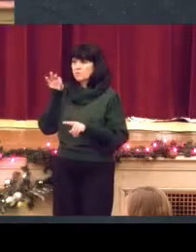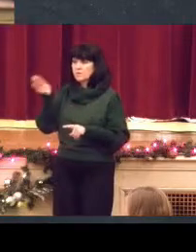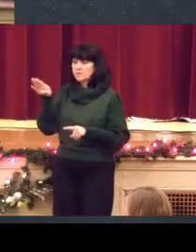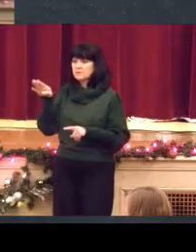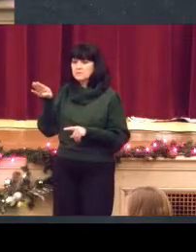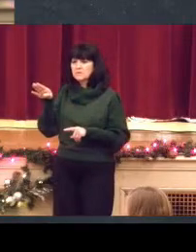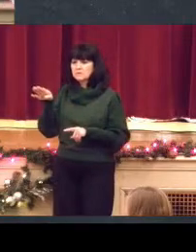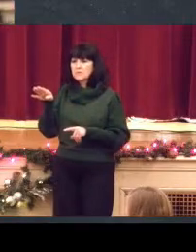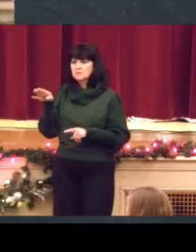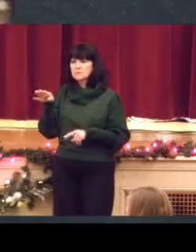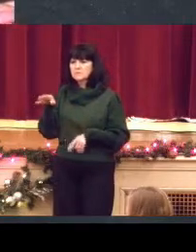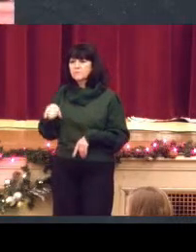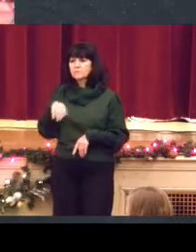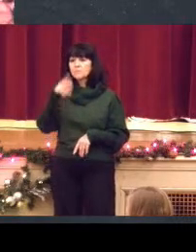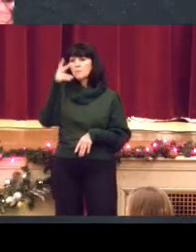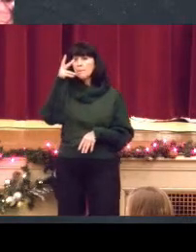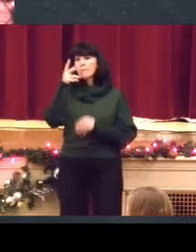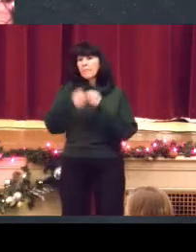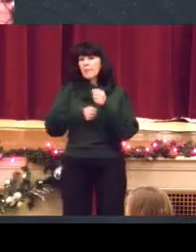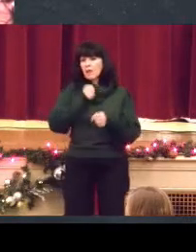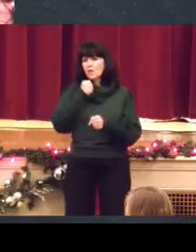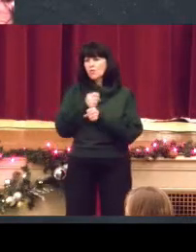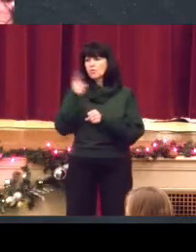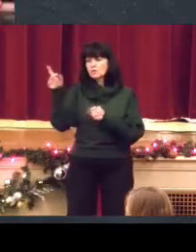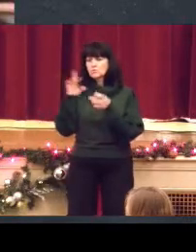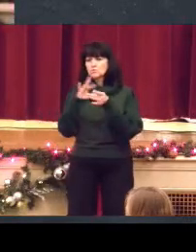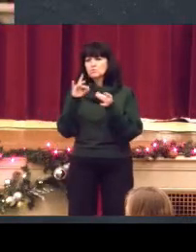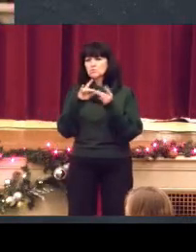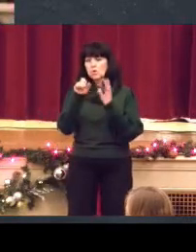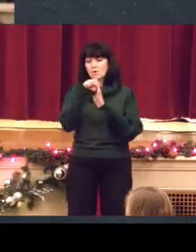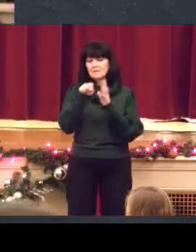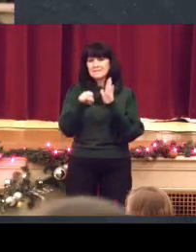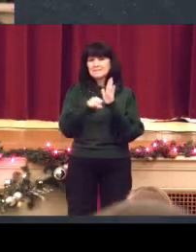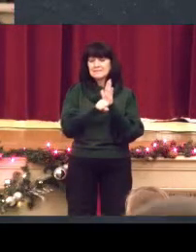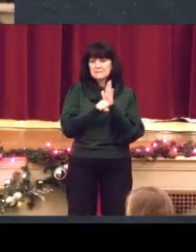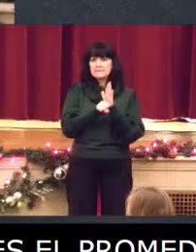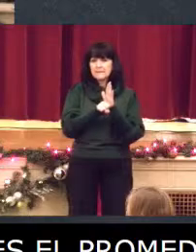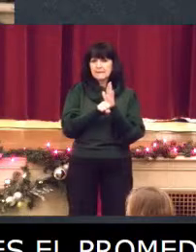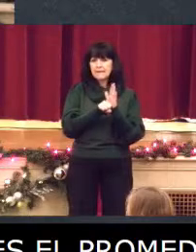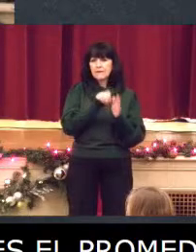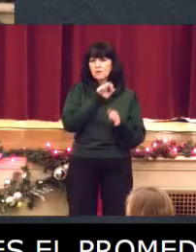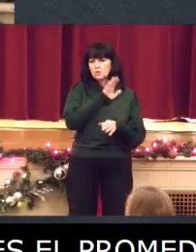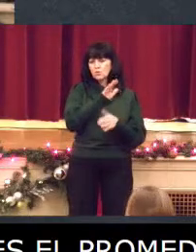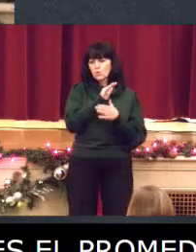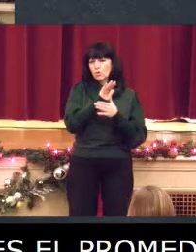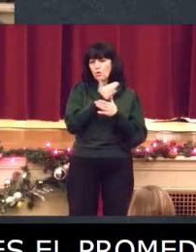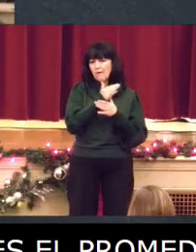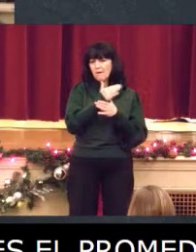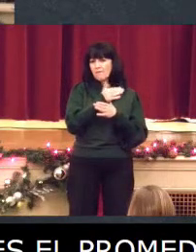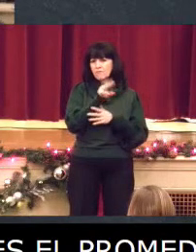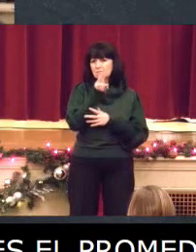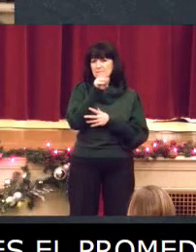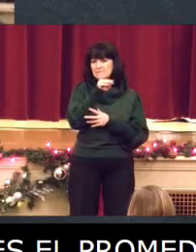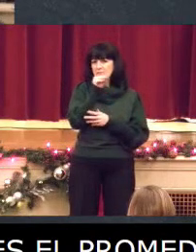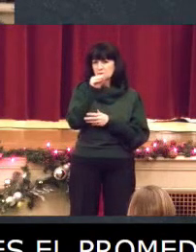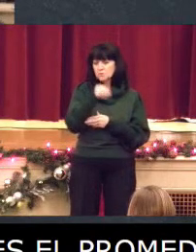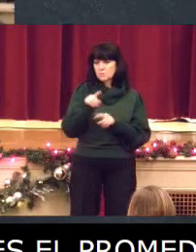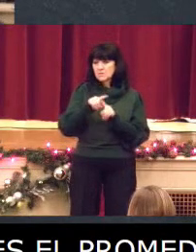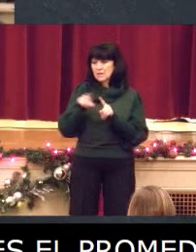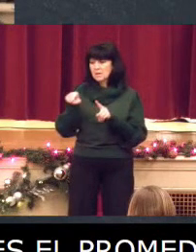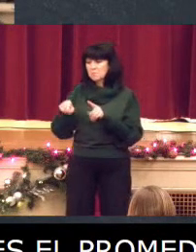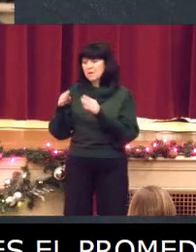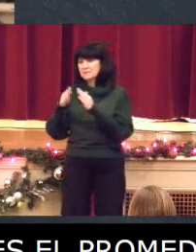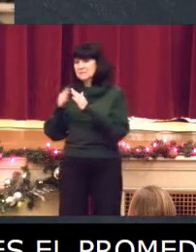over a 3-year period? You referenced the state average is around 60%, with the City of Wilmington schools being 30%. Is